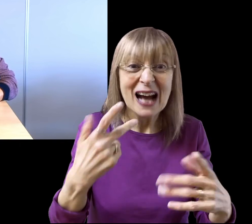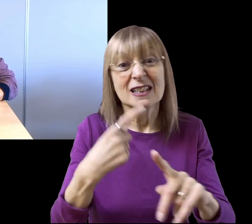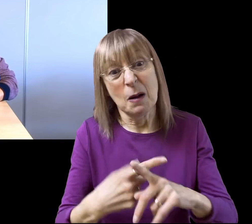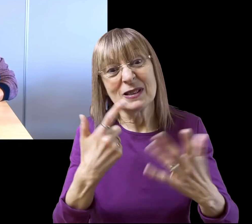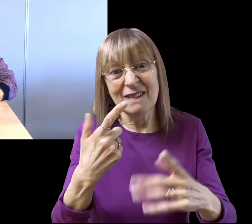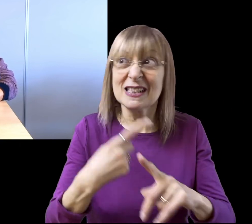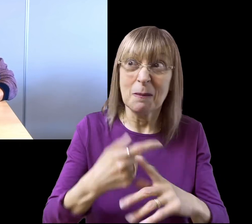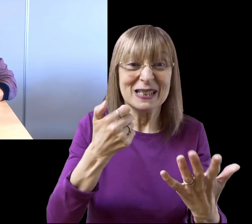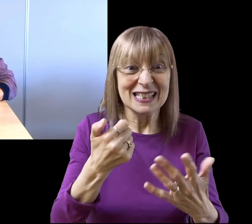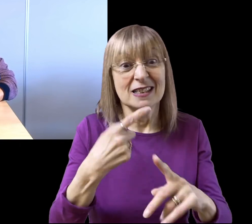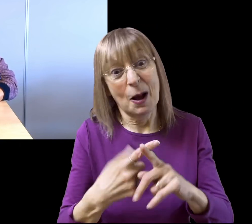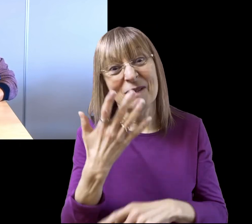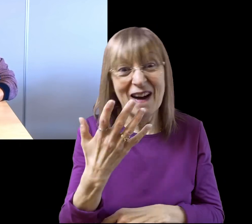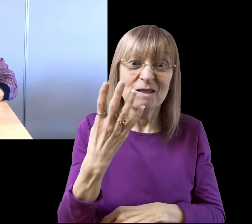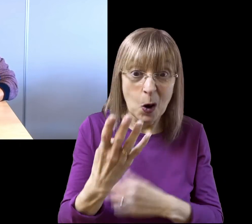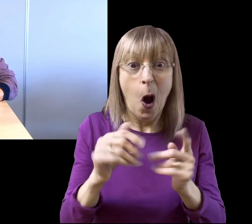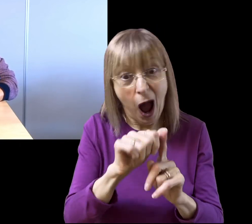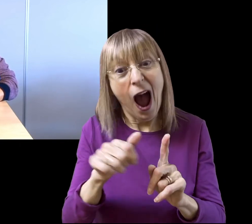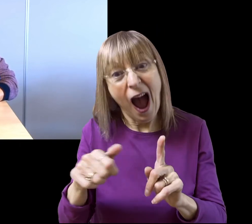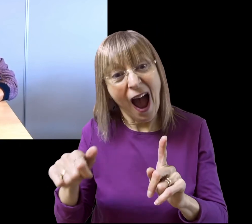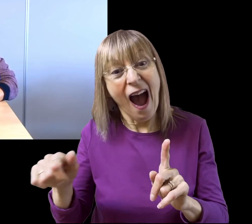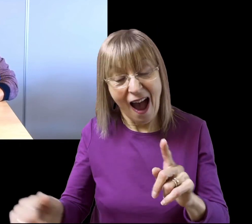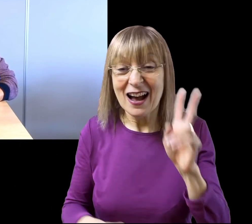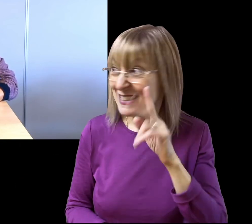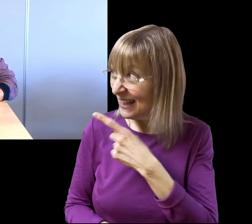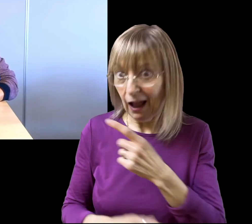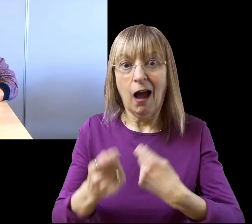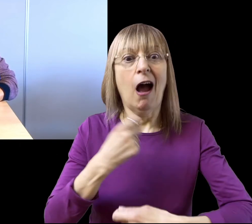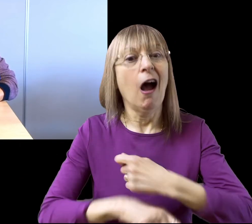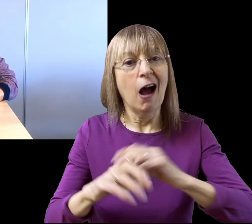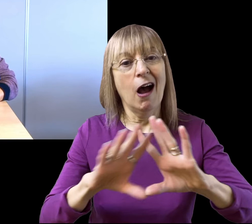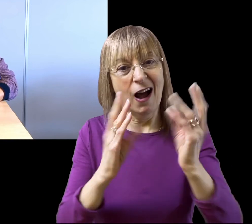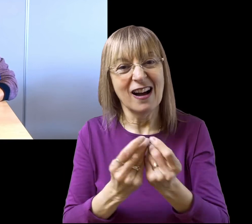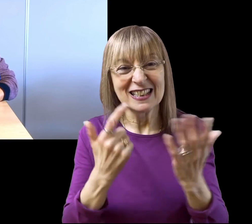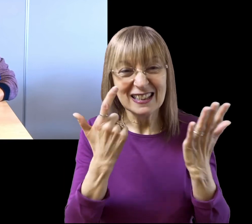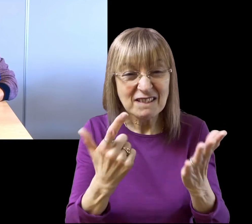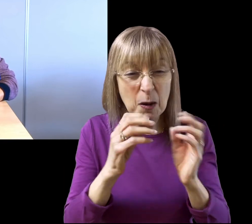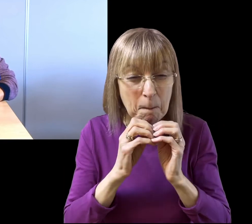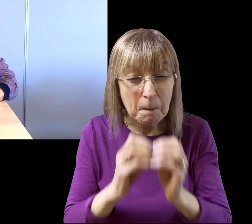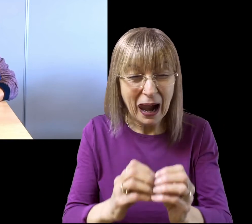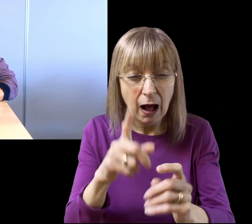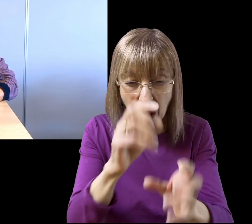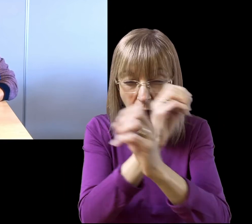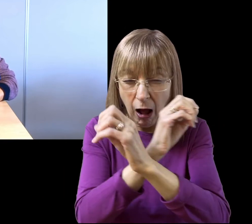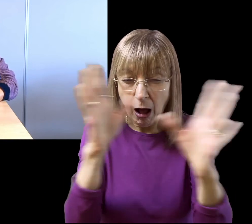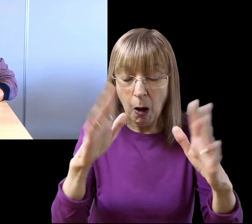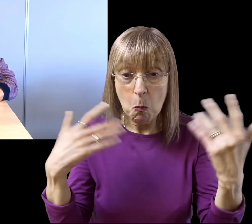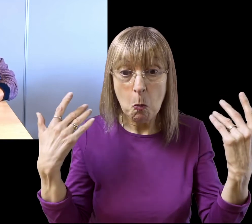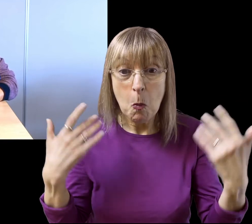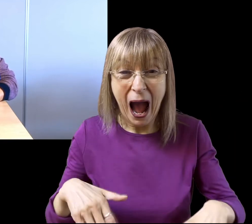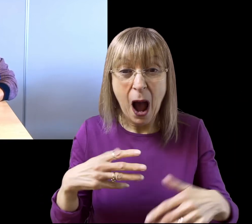9 times 8 times 7 and then times 654 times 3 times 2 makes 7 billion, give or take a